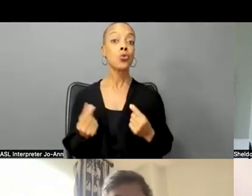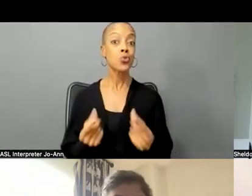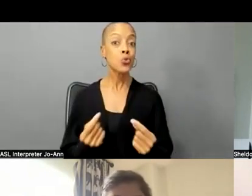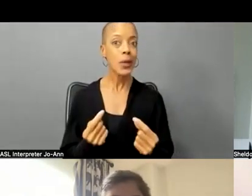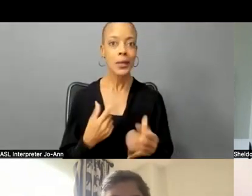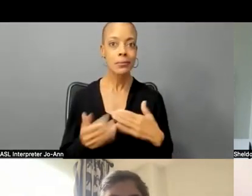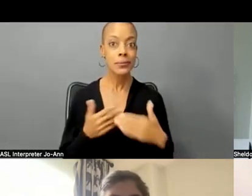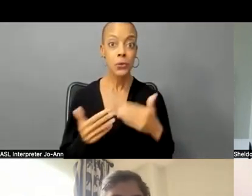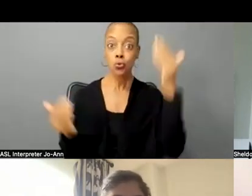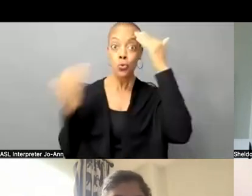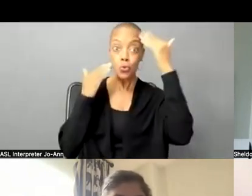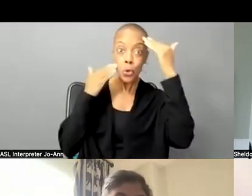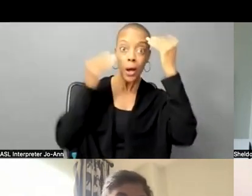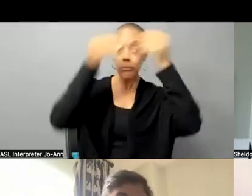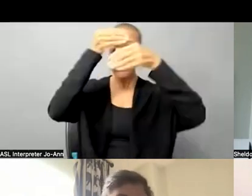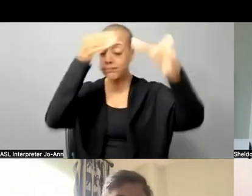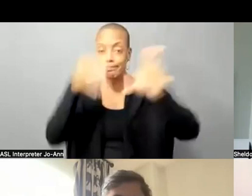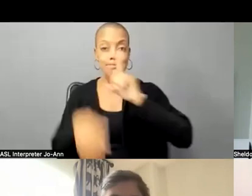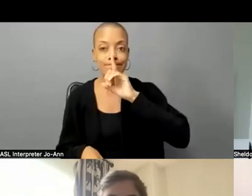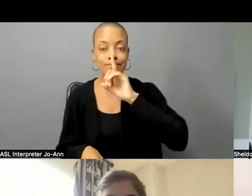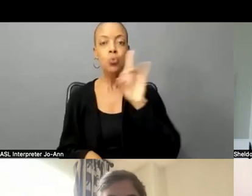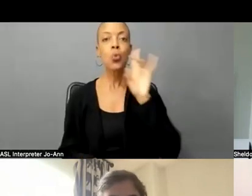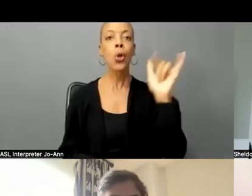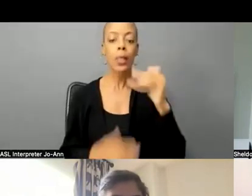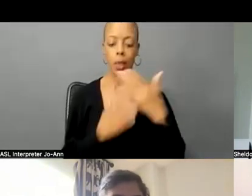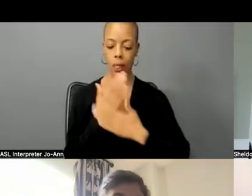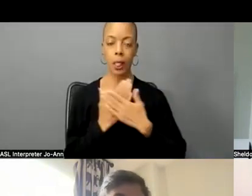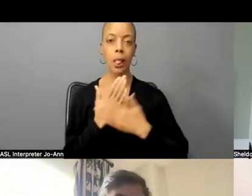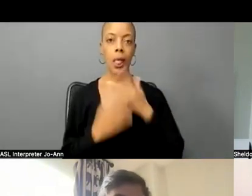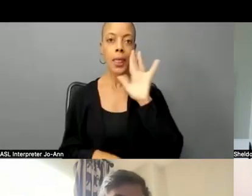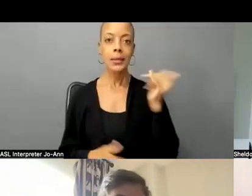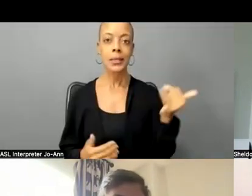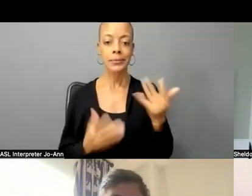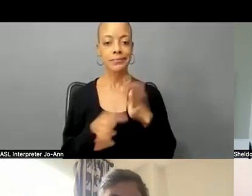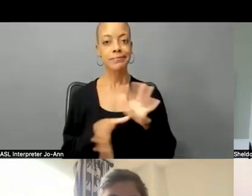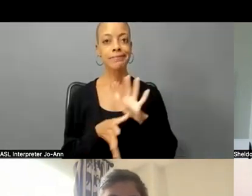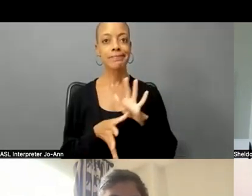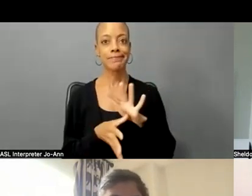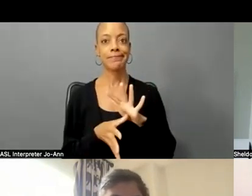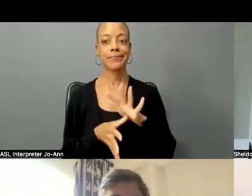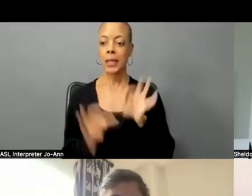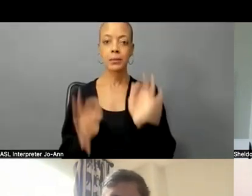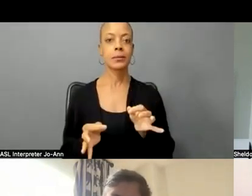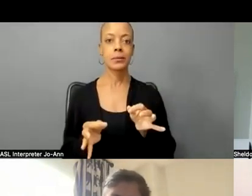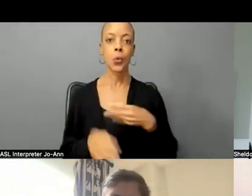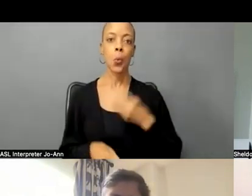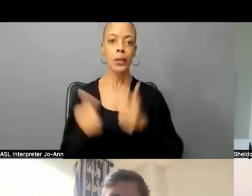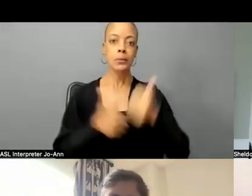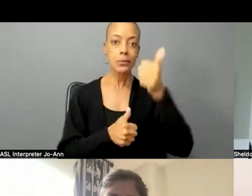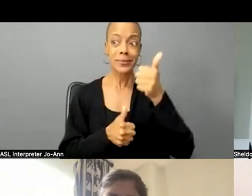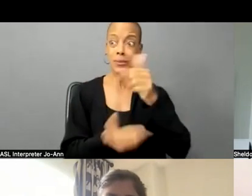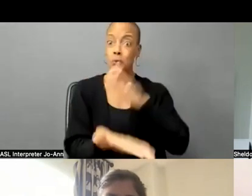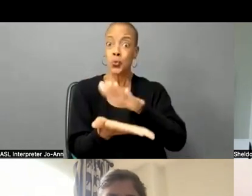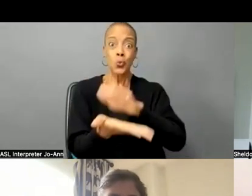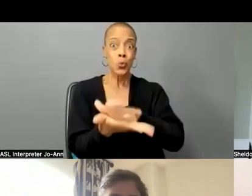people recognize how you say it. And that's the world we live in. That's determined by so many things, white supremacy, even academia at